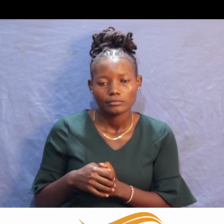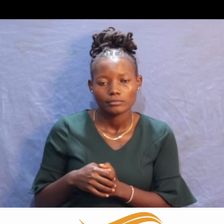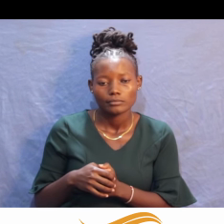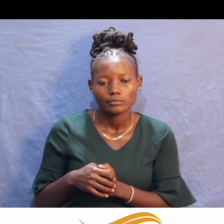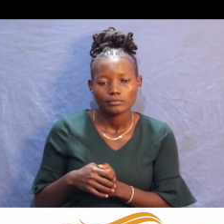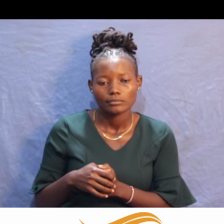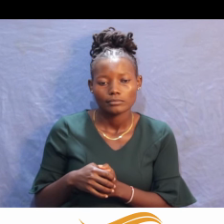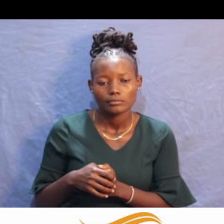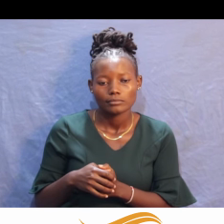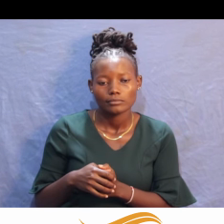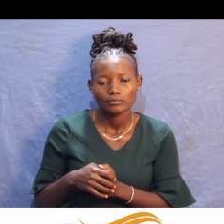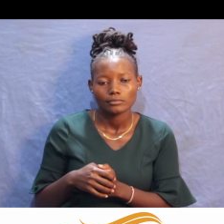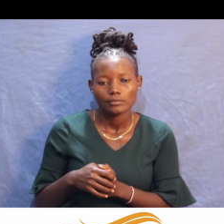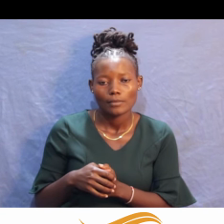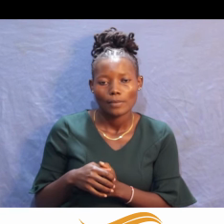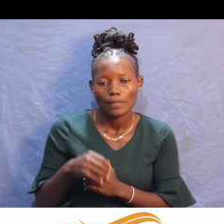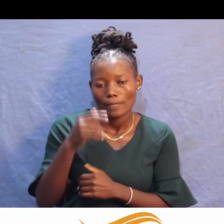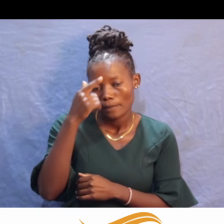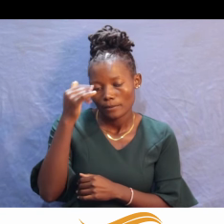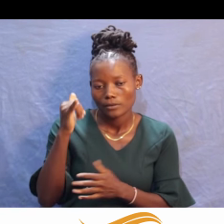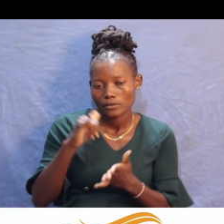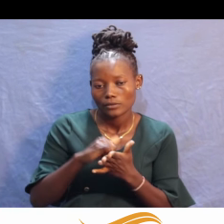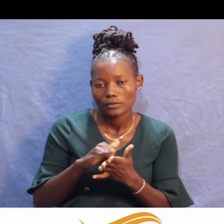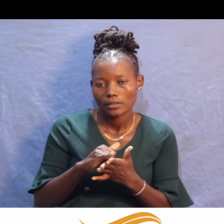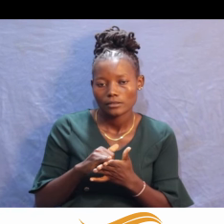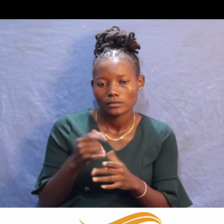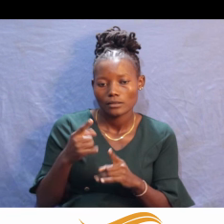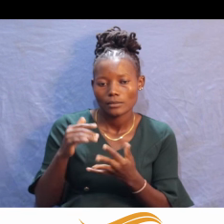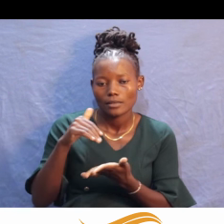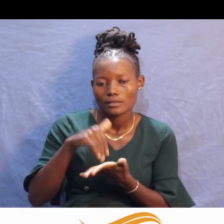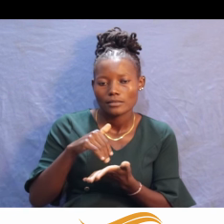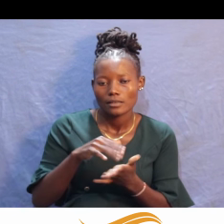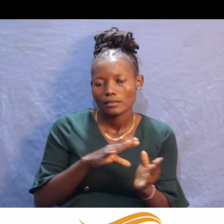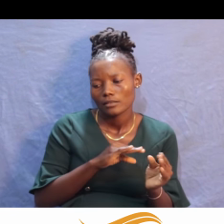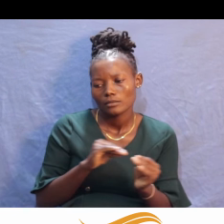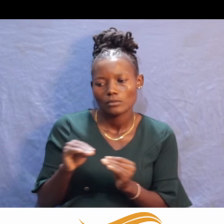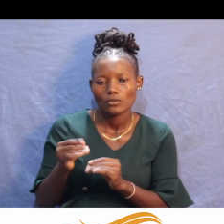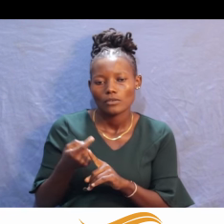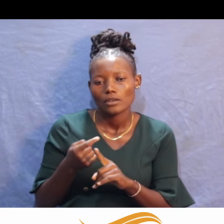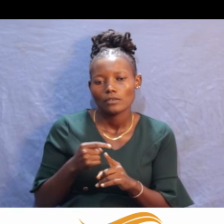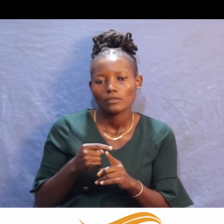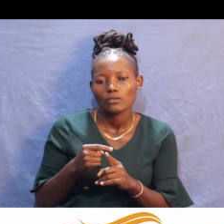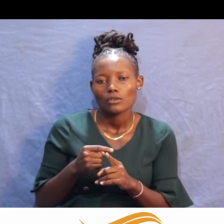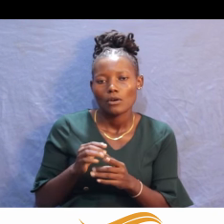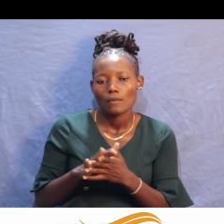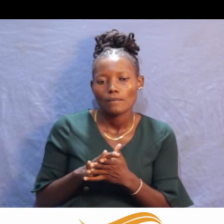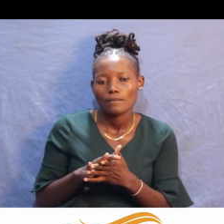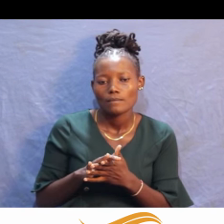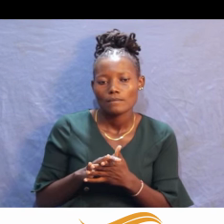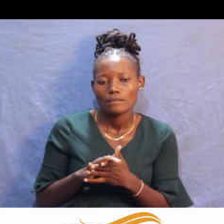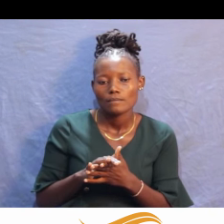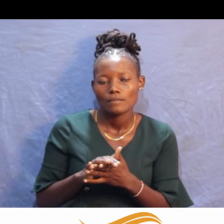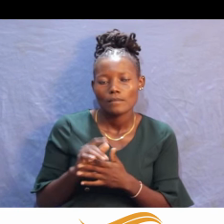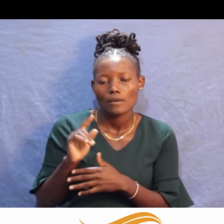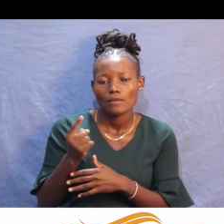in part because of protein utilization. But again, going from no work to faster,